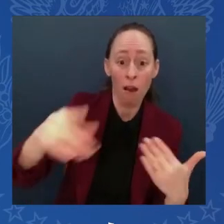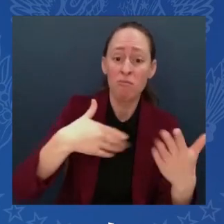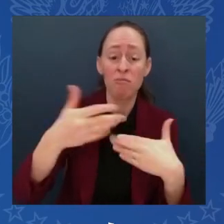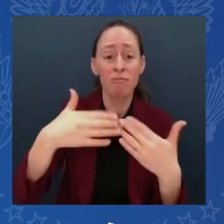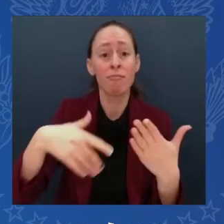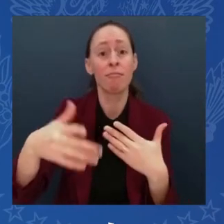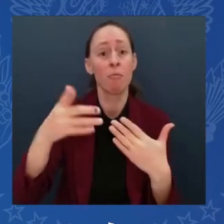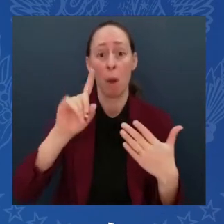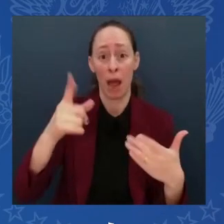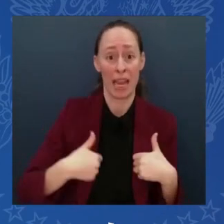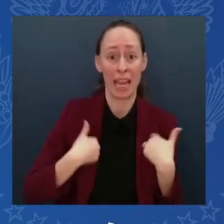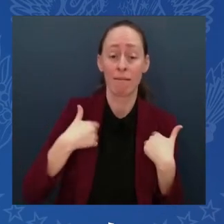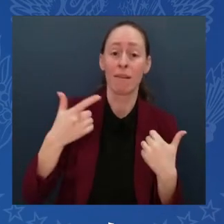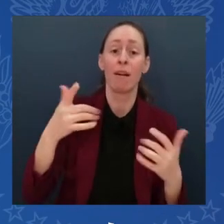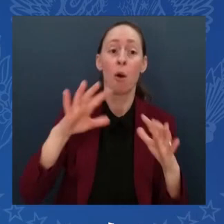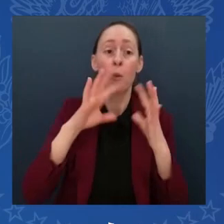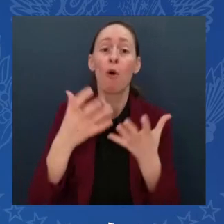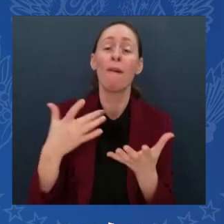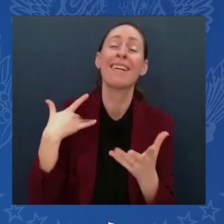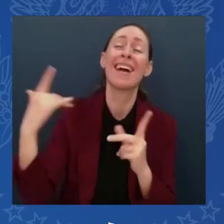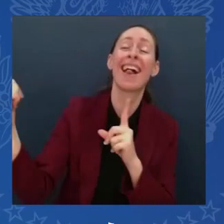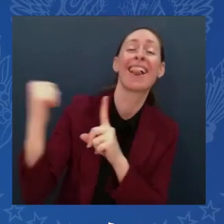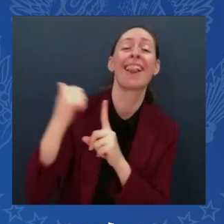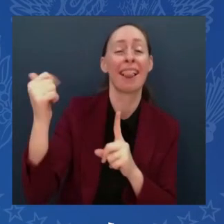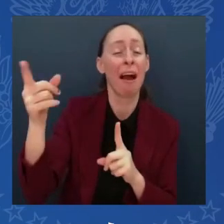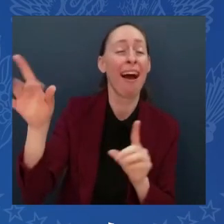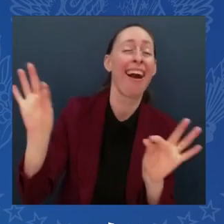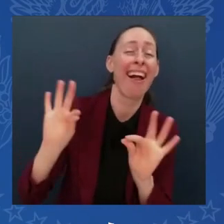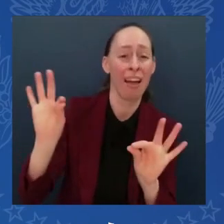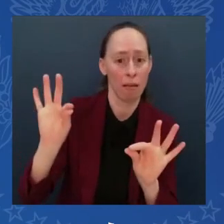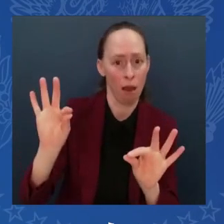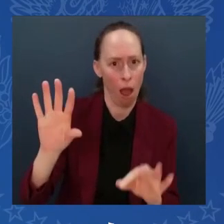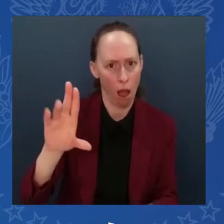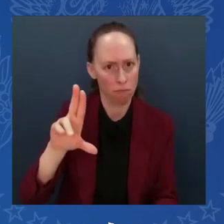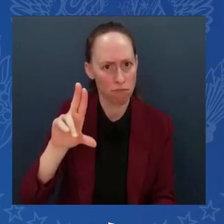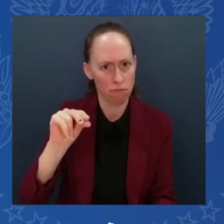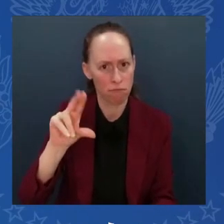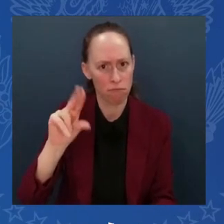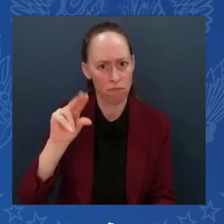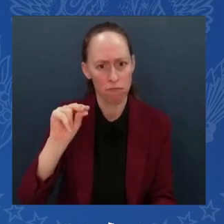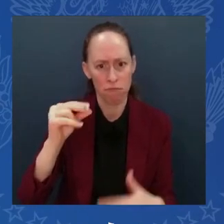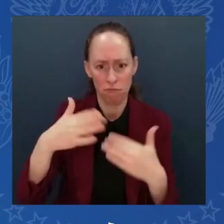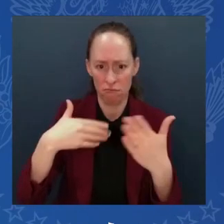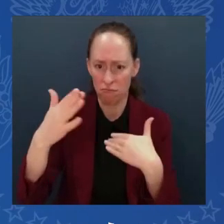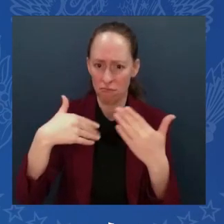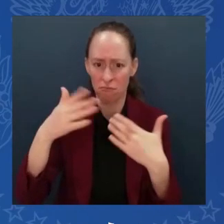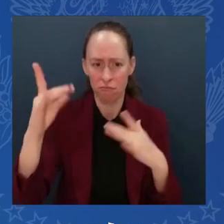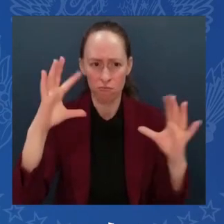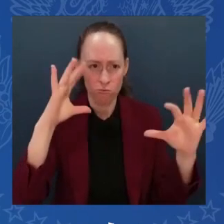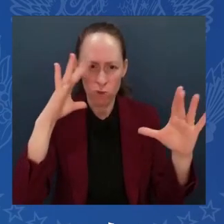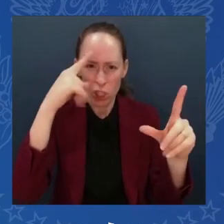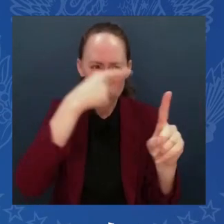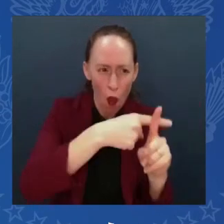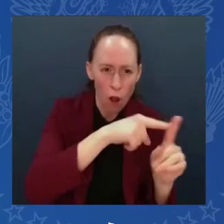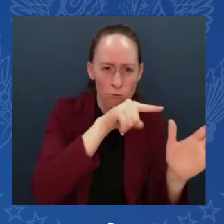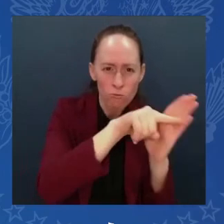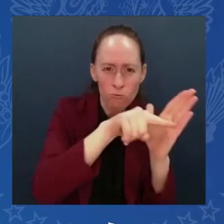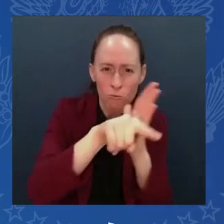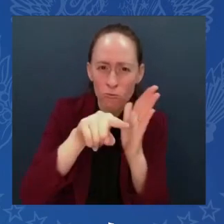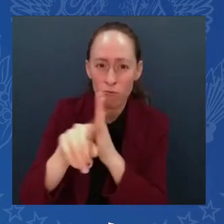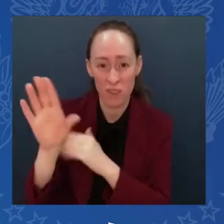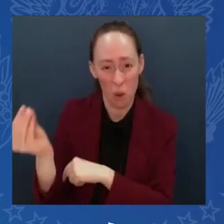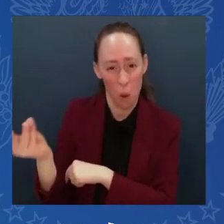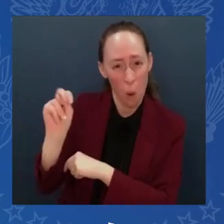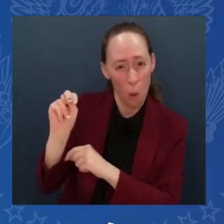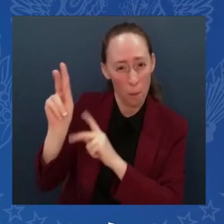not only target his citizens of other countries, as we've seen what's going on in Ukraine right now. He also inflicts terrible crimes on his own